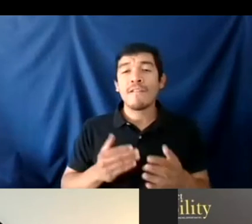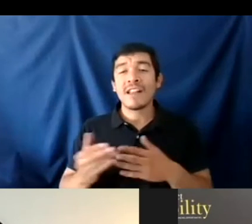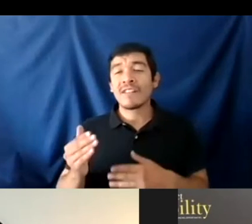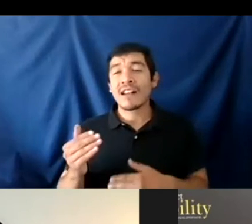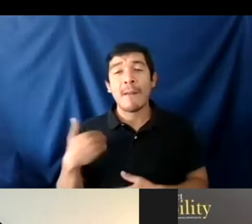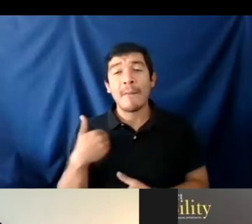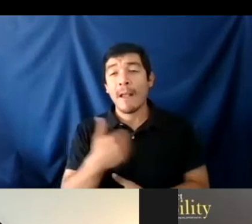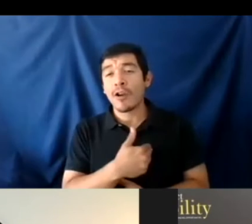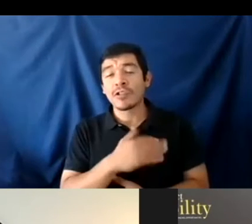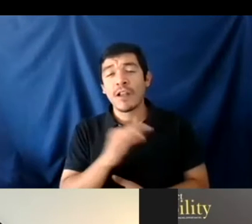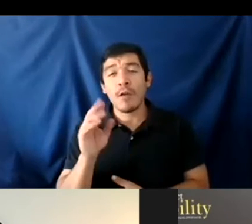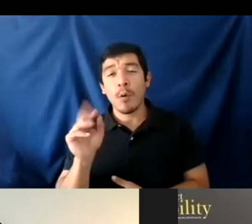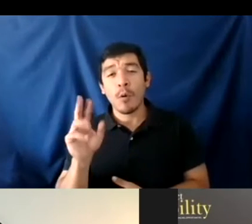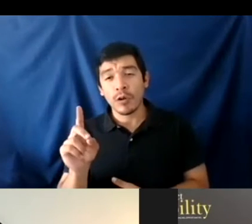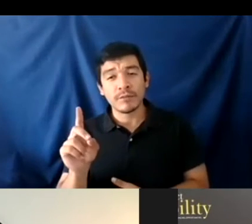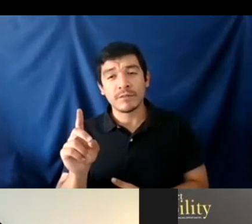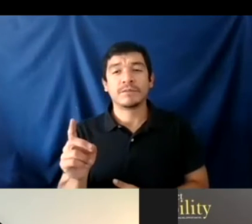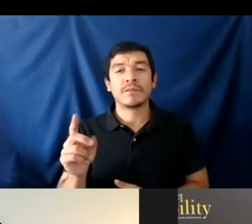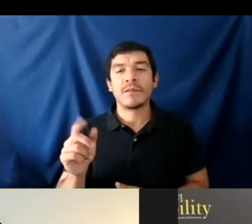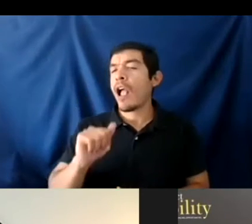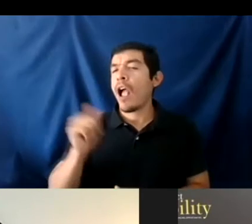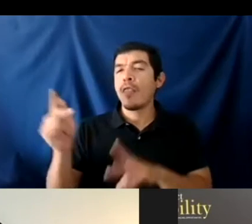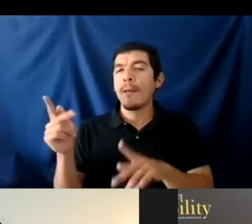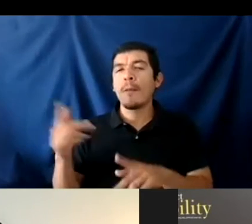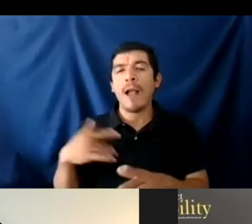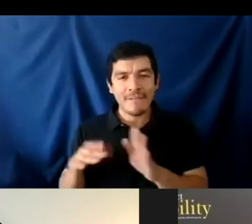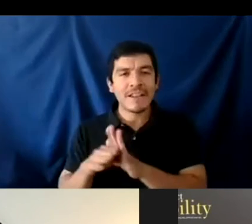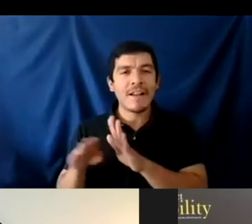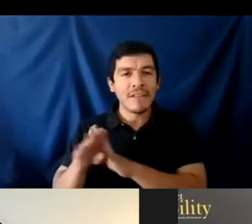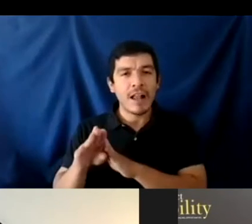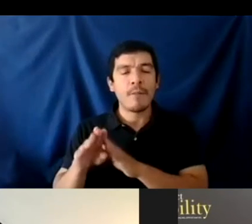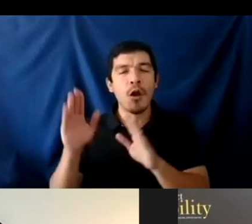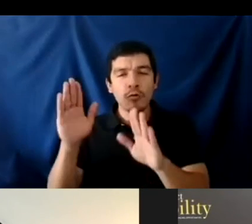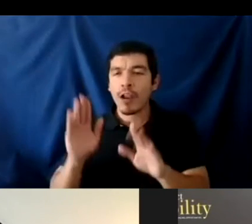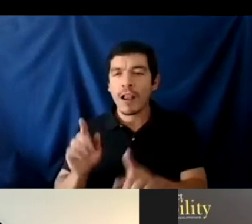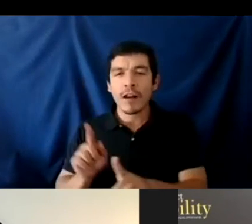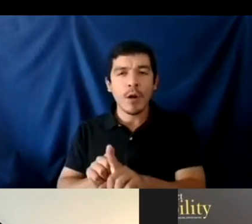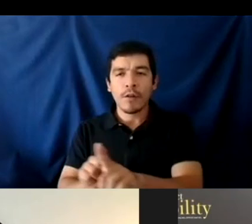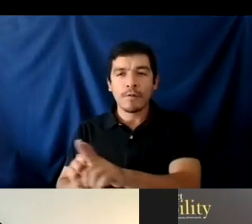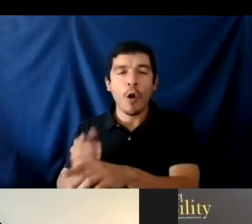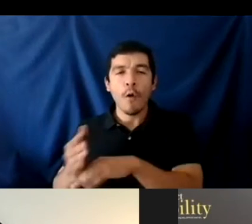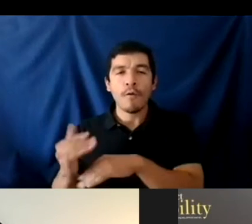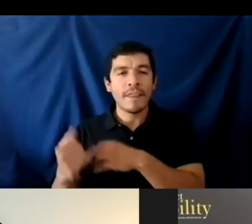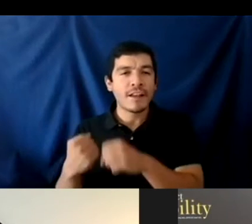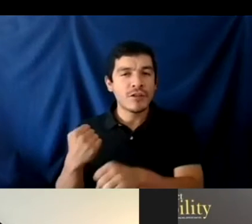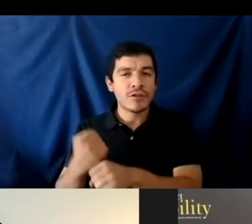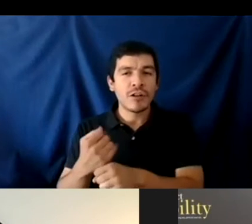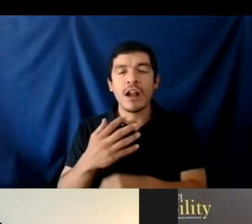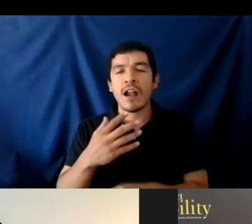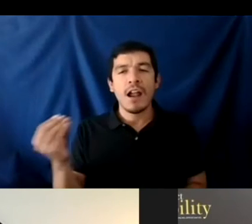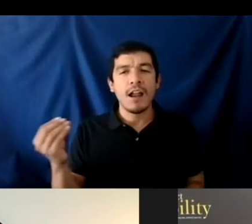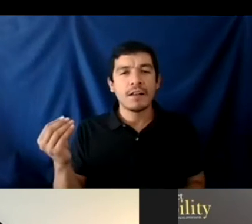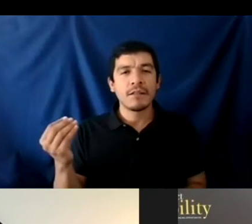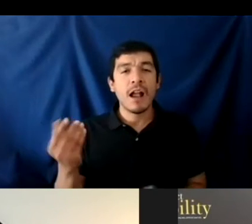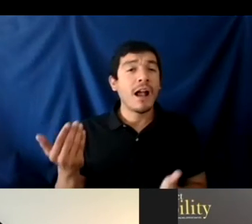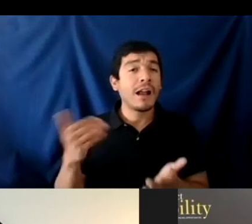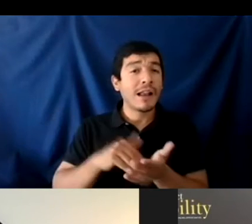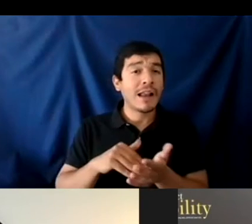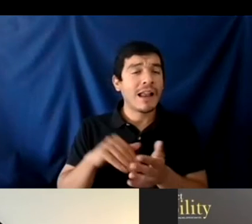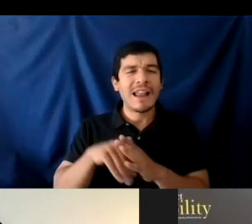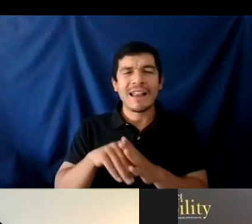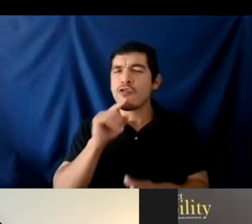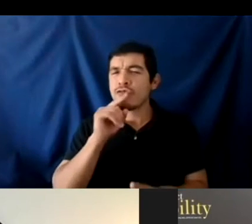members, others have developed, and that's really flourished over the years. And again, in a